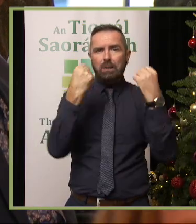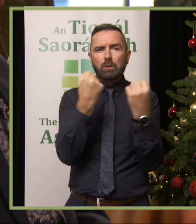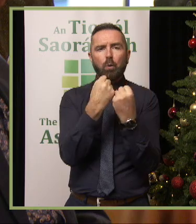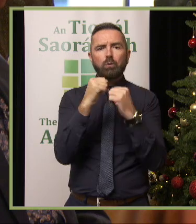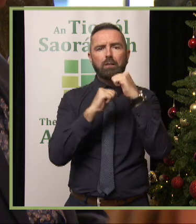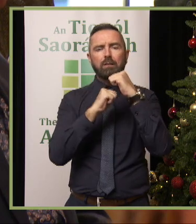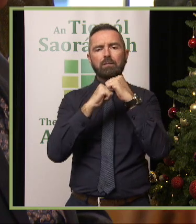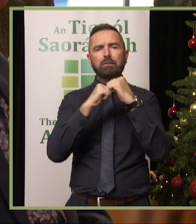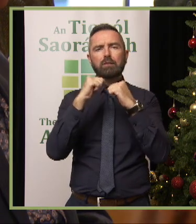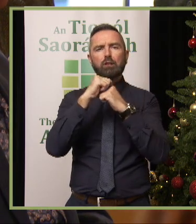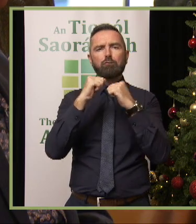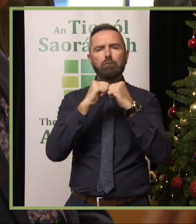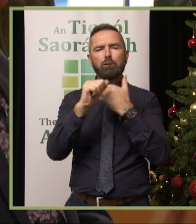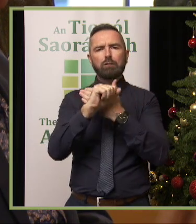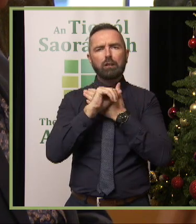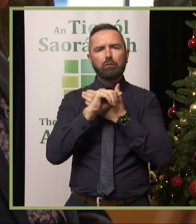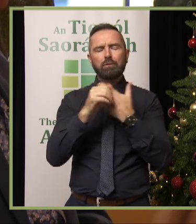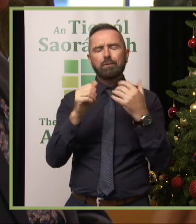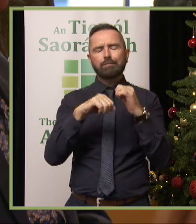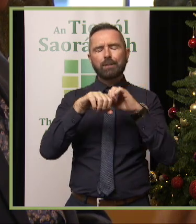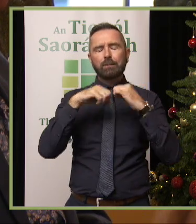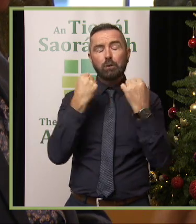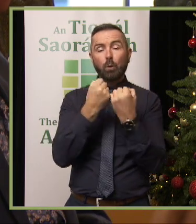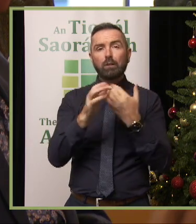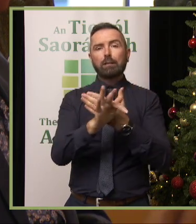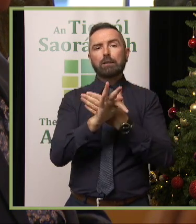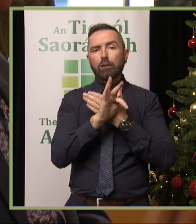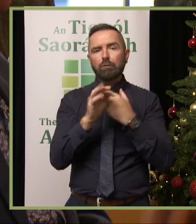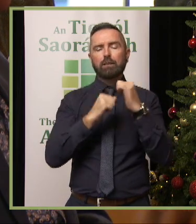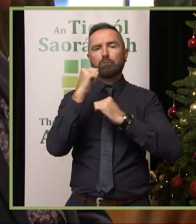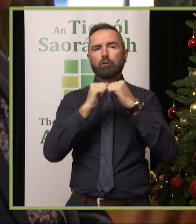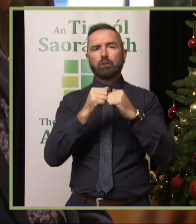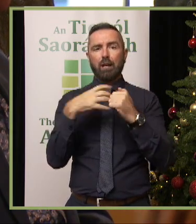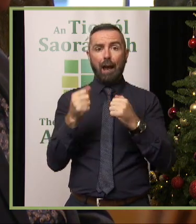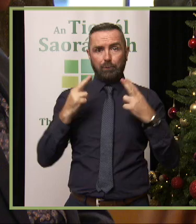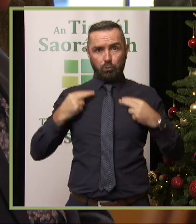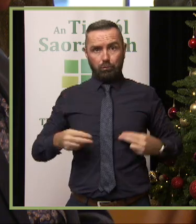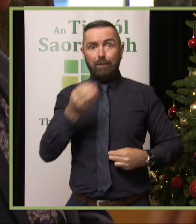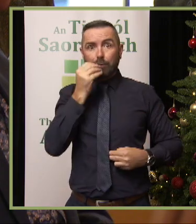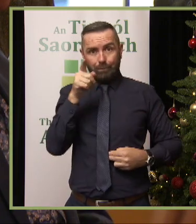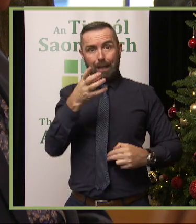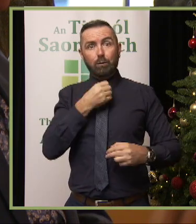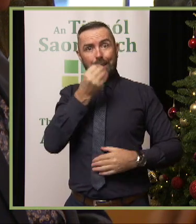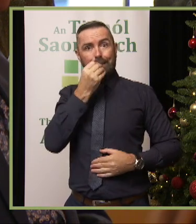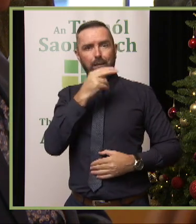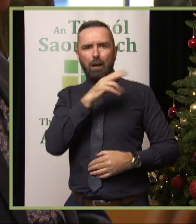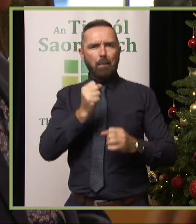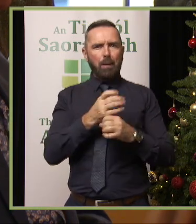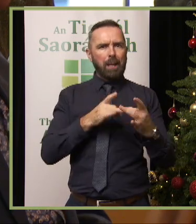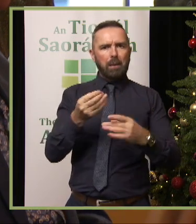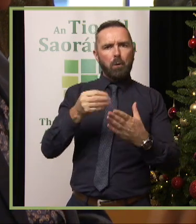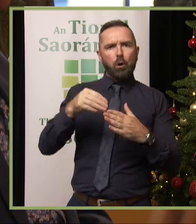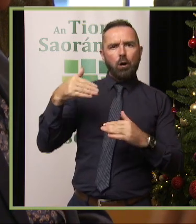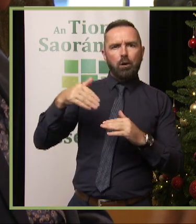structure so that nobody wasn't able to afford food and they had nutritious food to eat. So it's not about making food more expensive. So I get that point